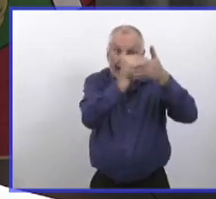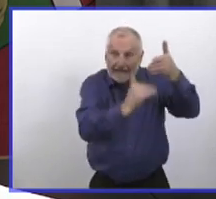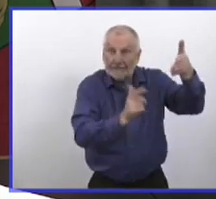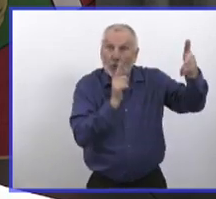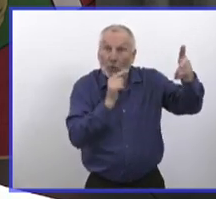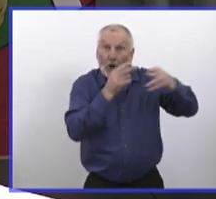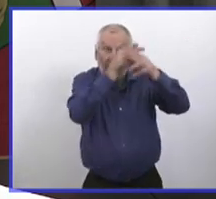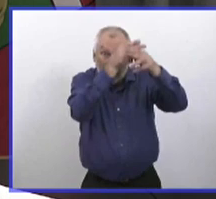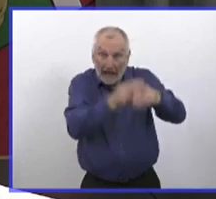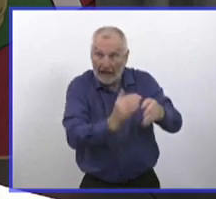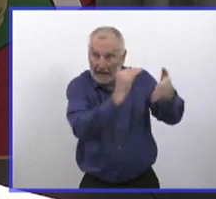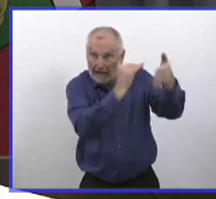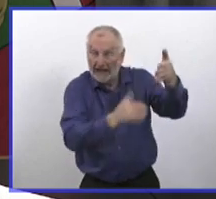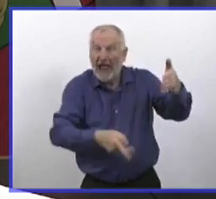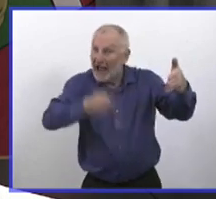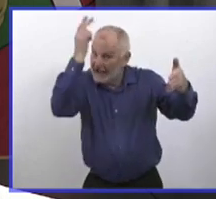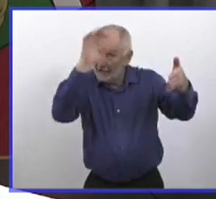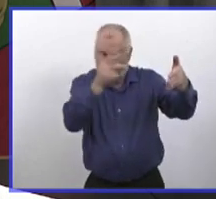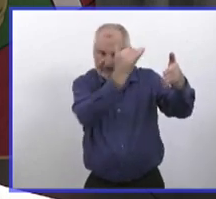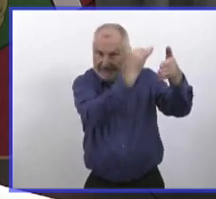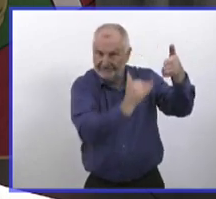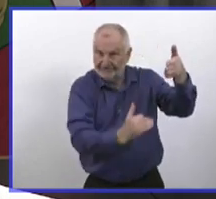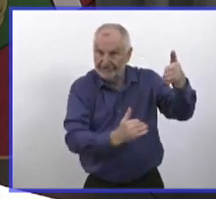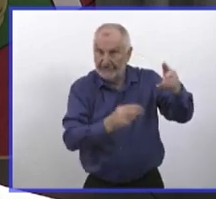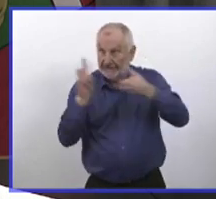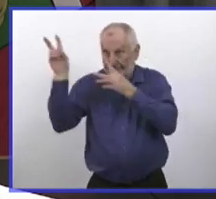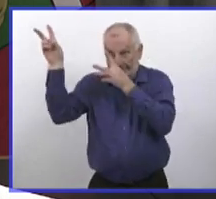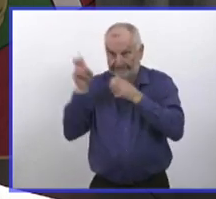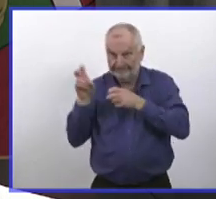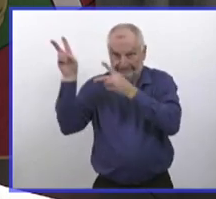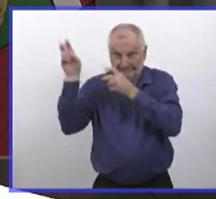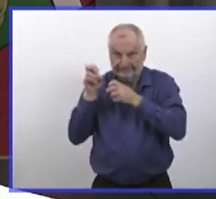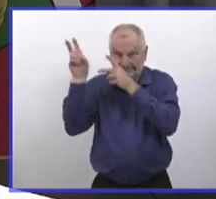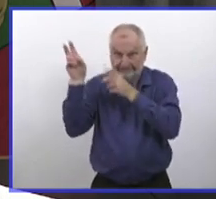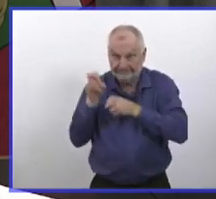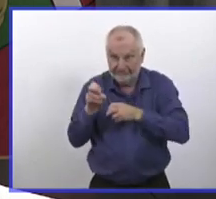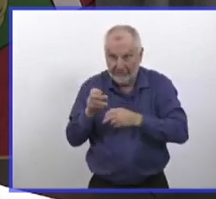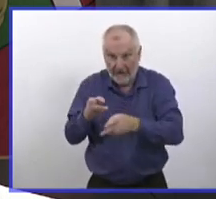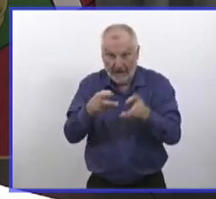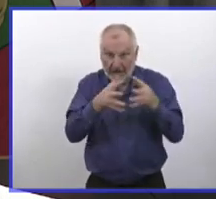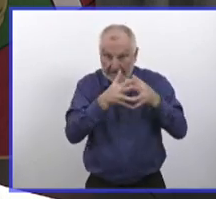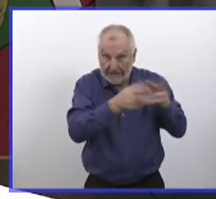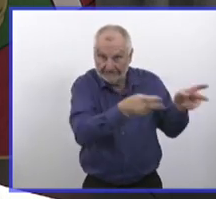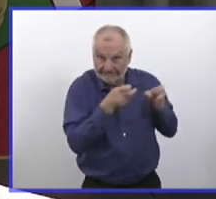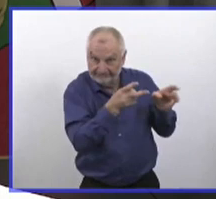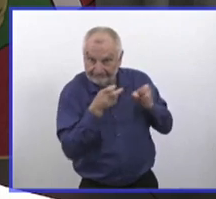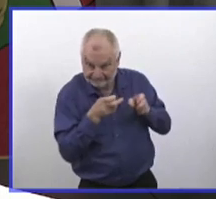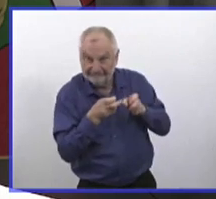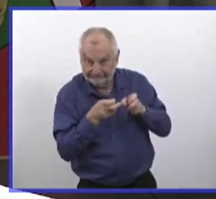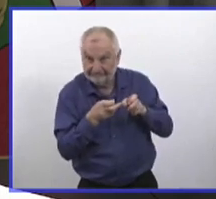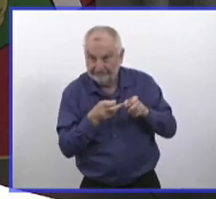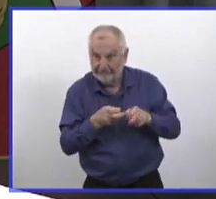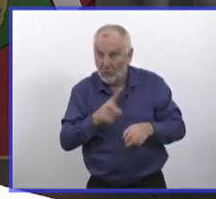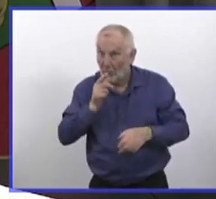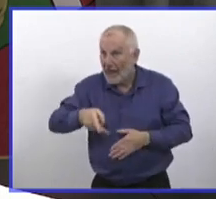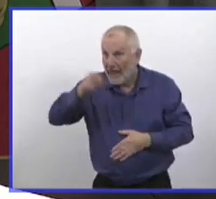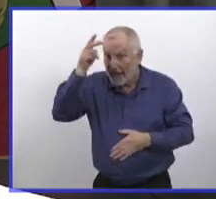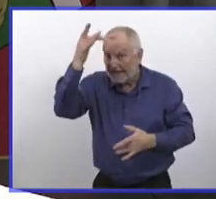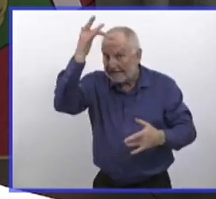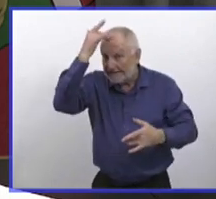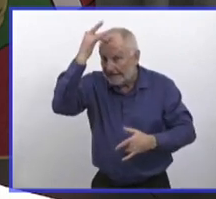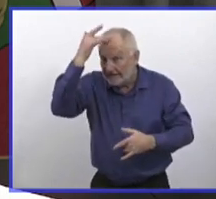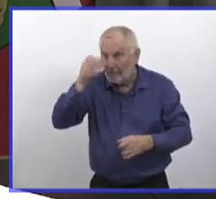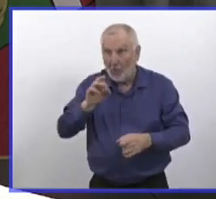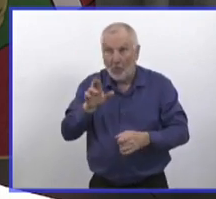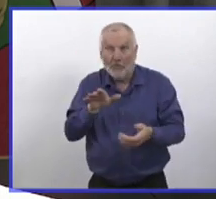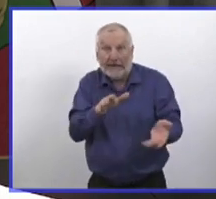severe outcomes like hospitalization or death related to COVID-19. We then also looked at the Manitoba-specific data